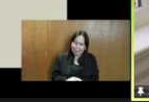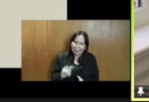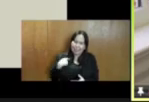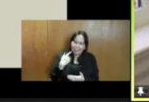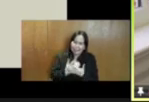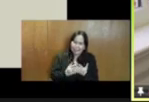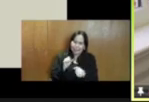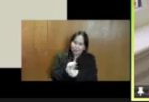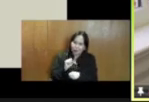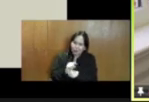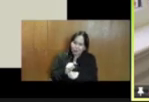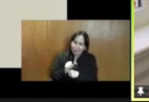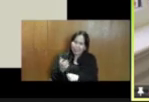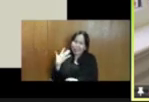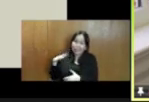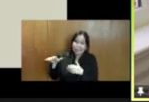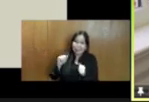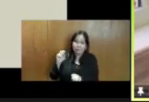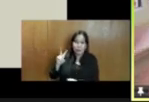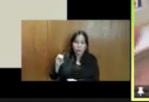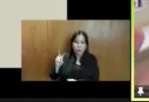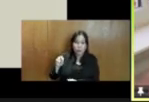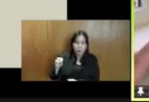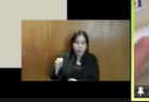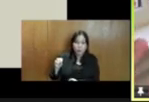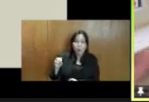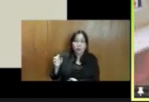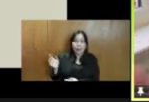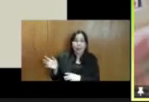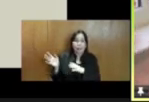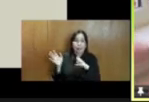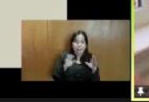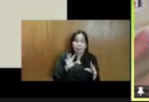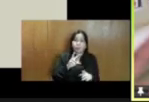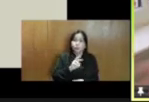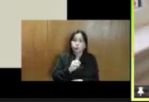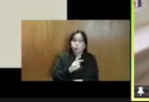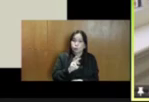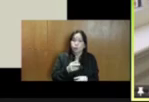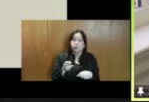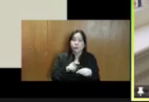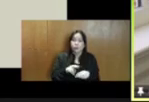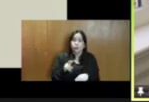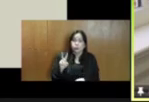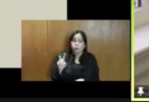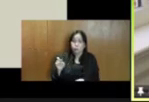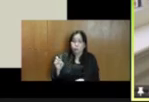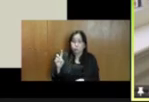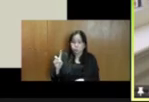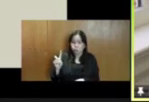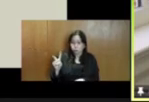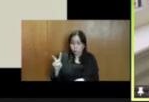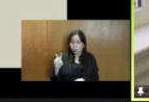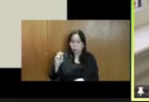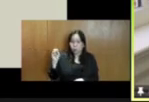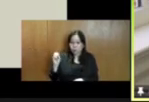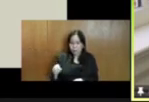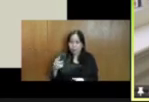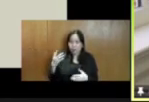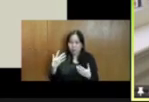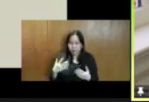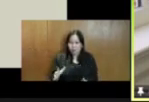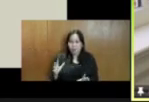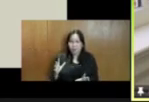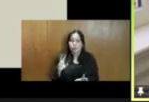that left in 2020, right, by 2022, it's the case that about 1.2% of them have entered into a green